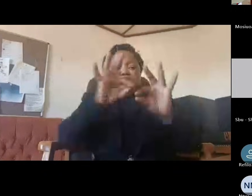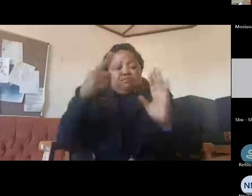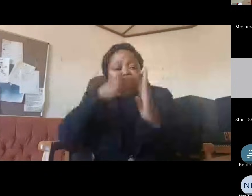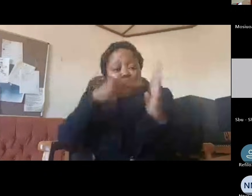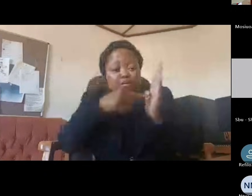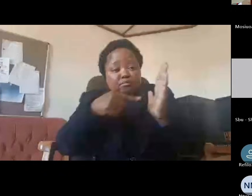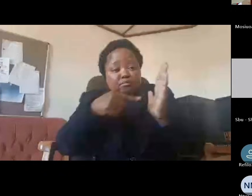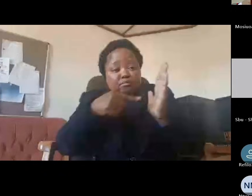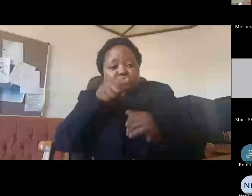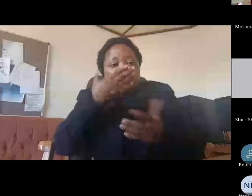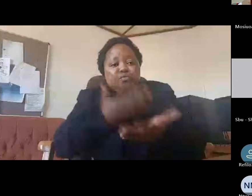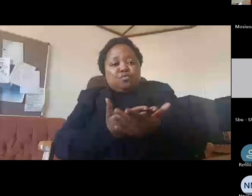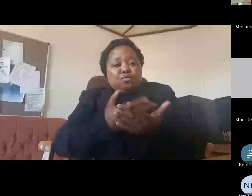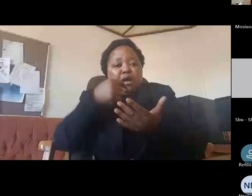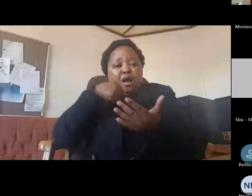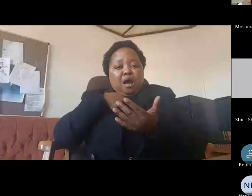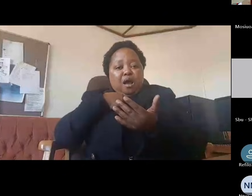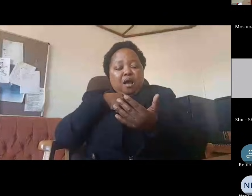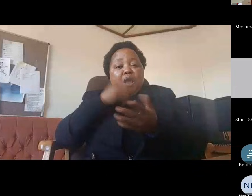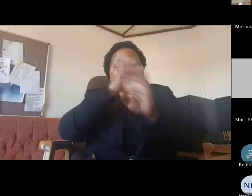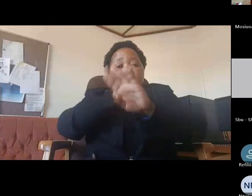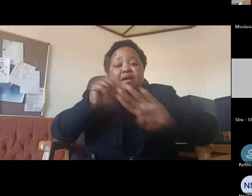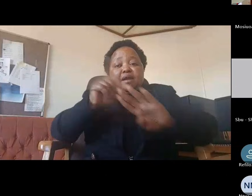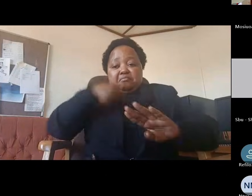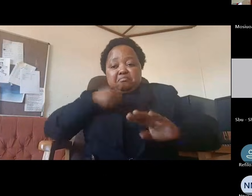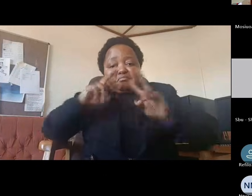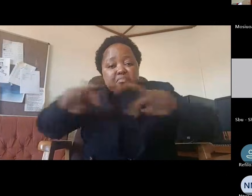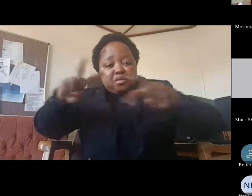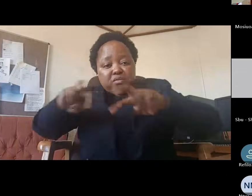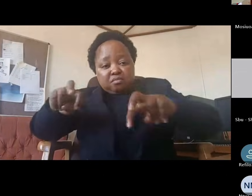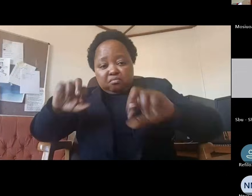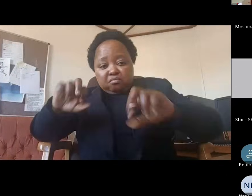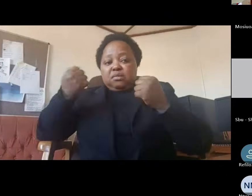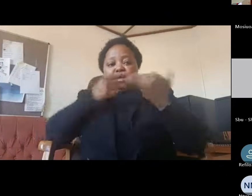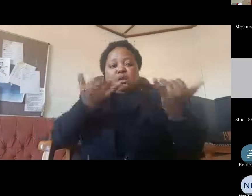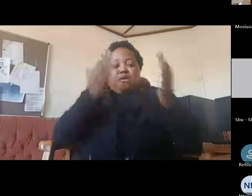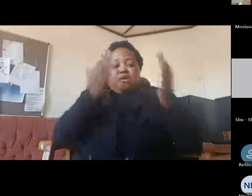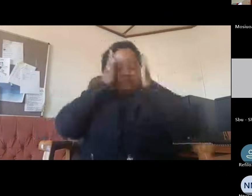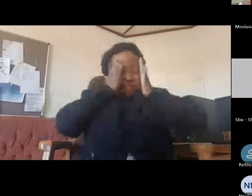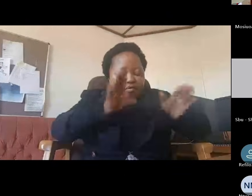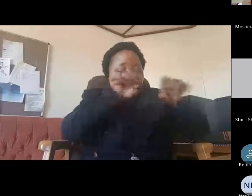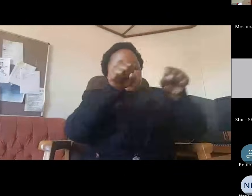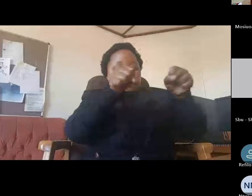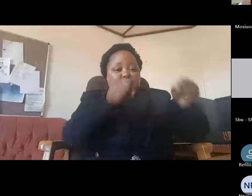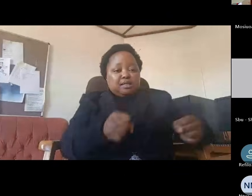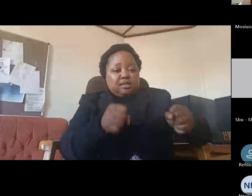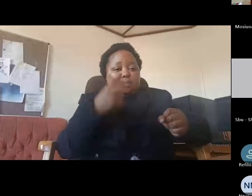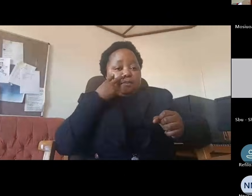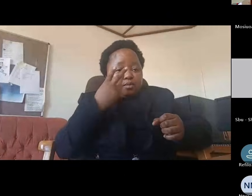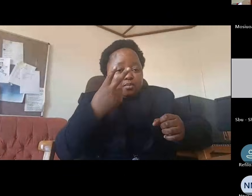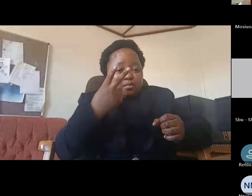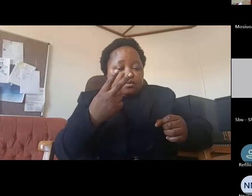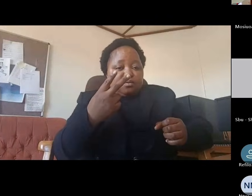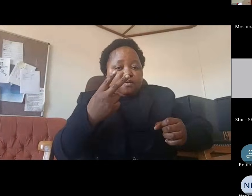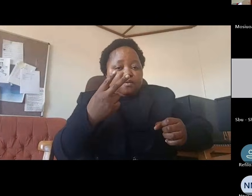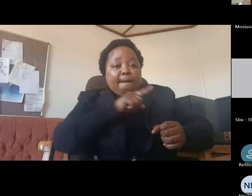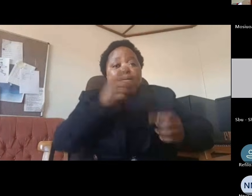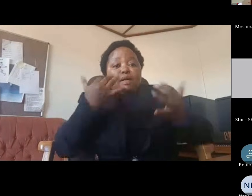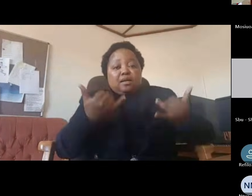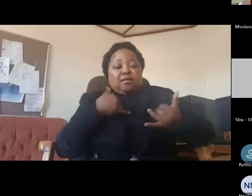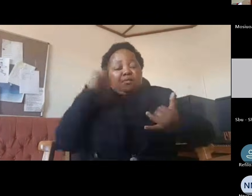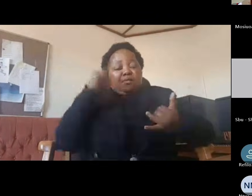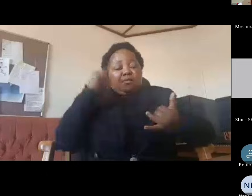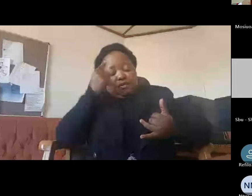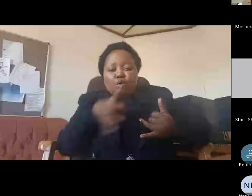that I researched at all. I'm looking at things from a system perspective, but I think piecing together all of this